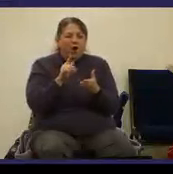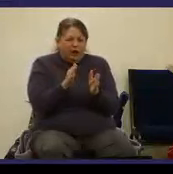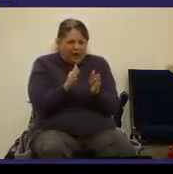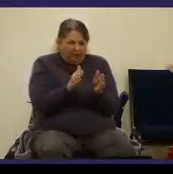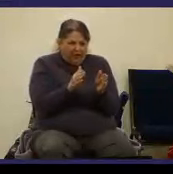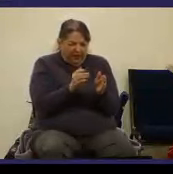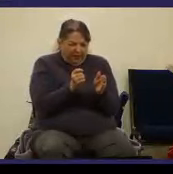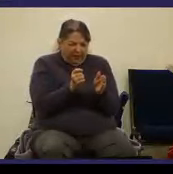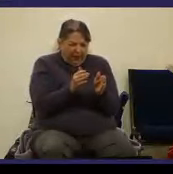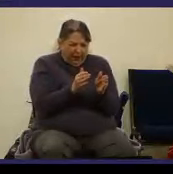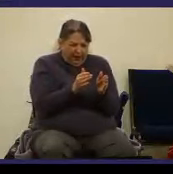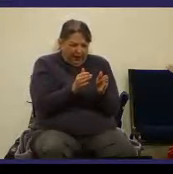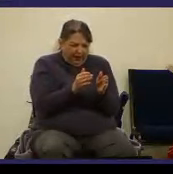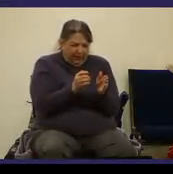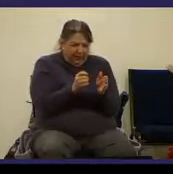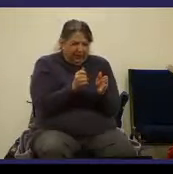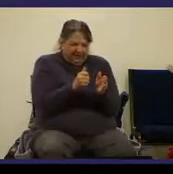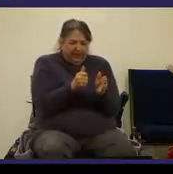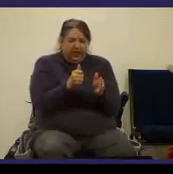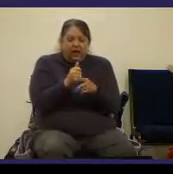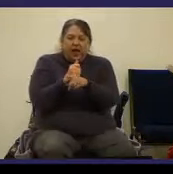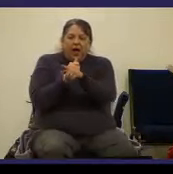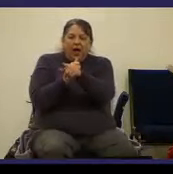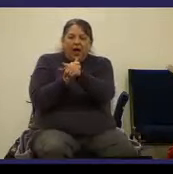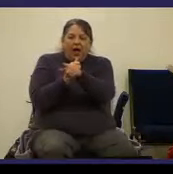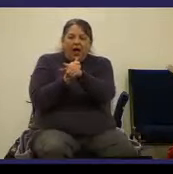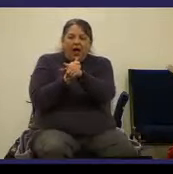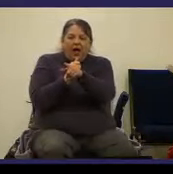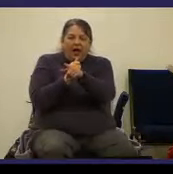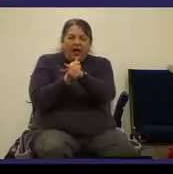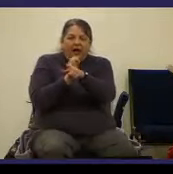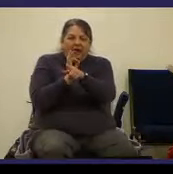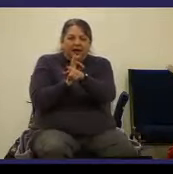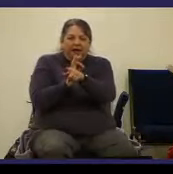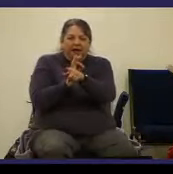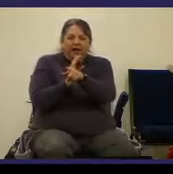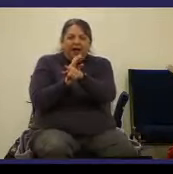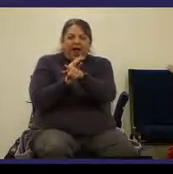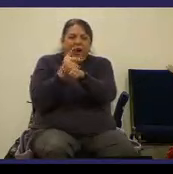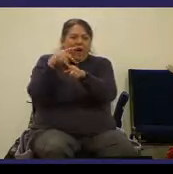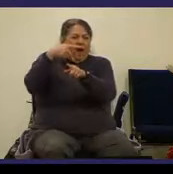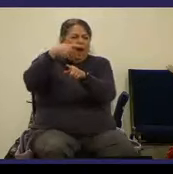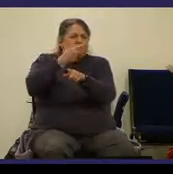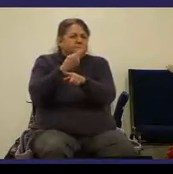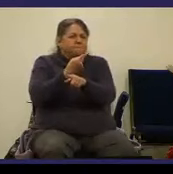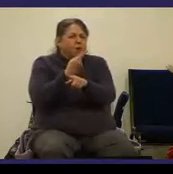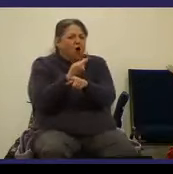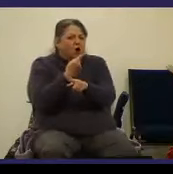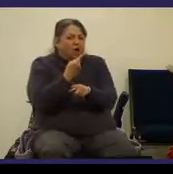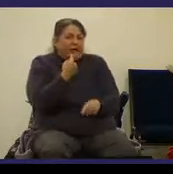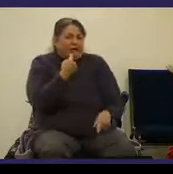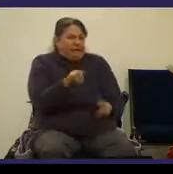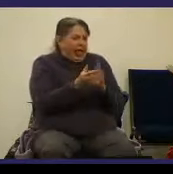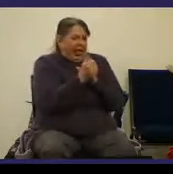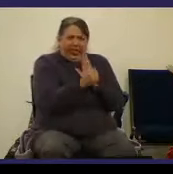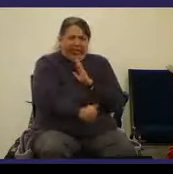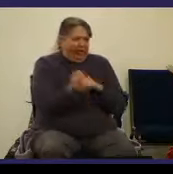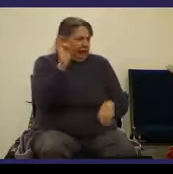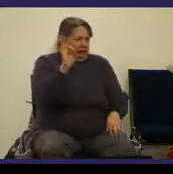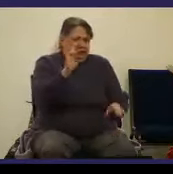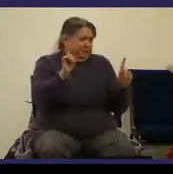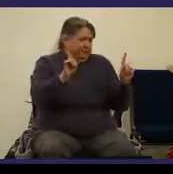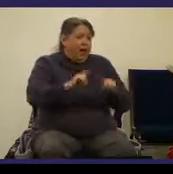says. Come on, fellas. All right, do you see it by now? Talk to him. Who says he doesn't preach, brought a message led by the Spirit of God on